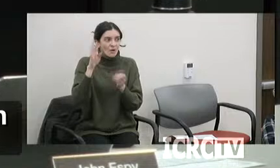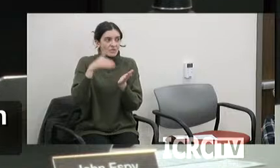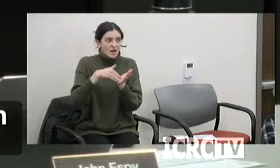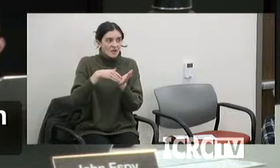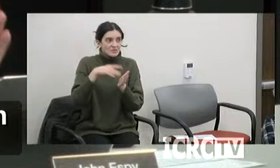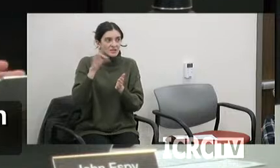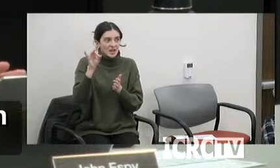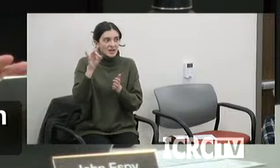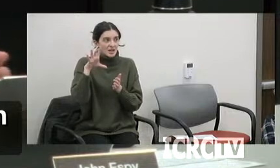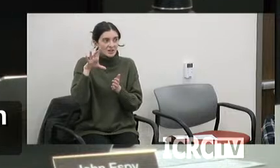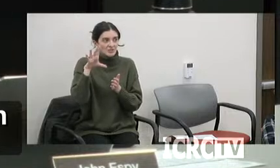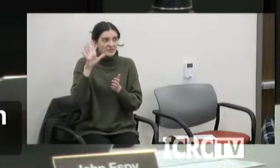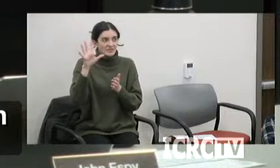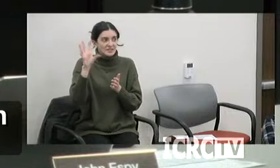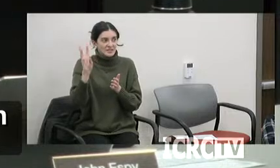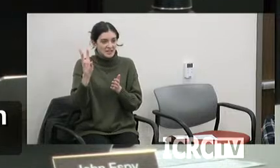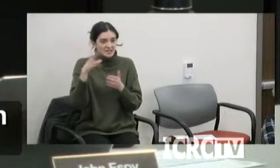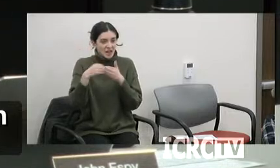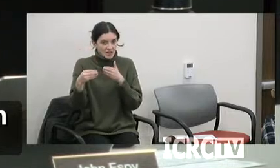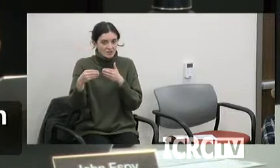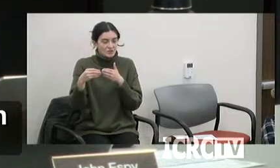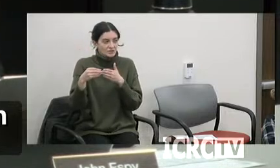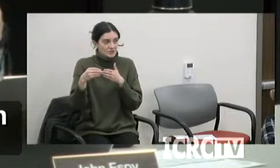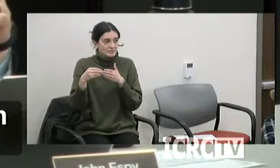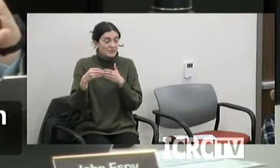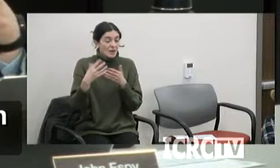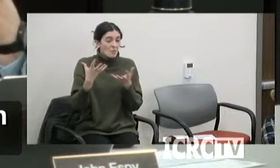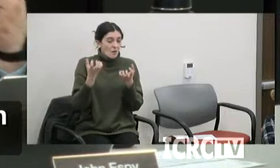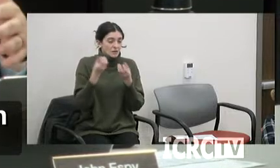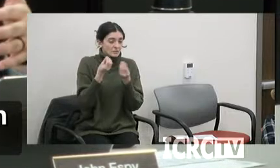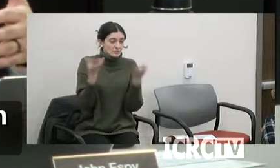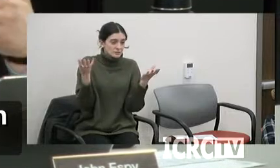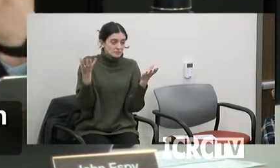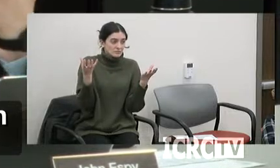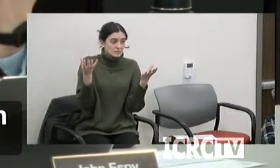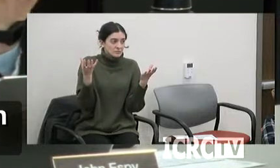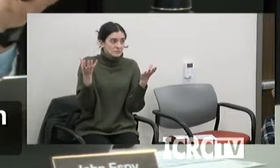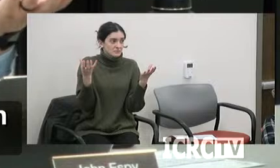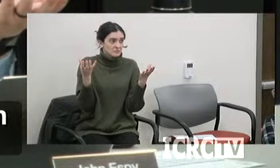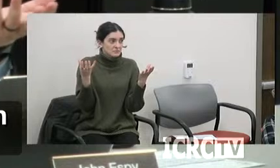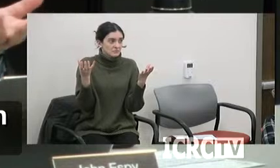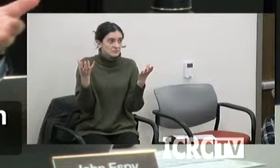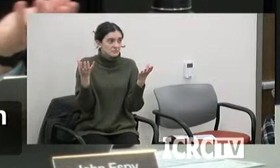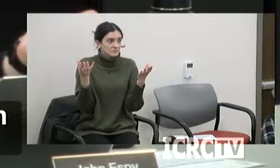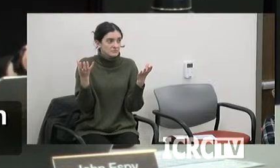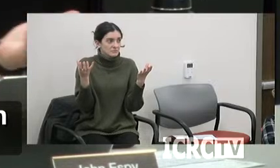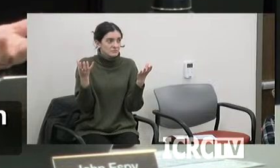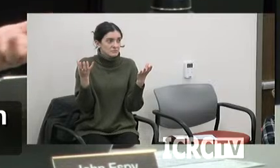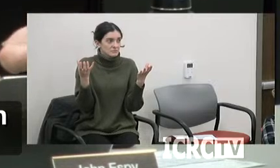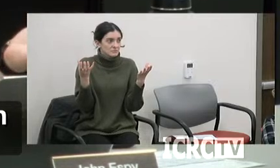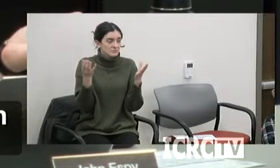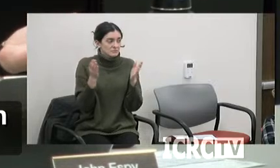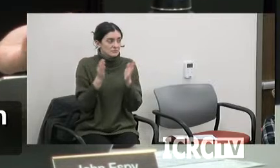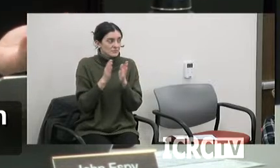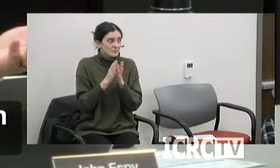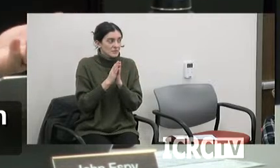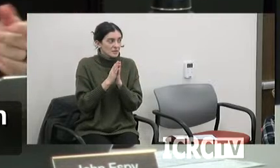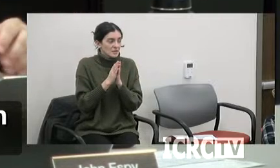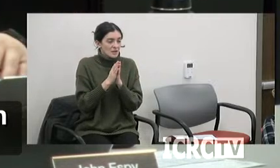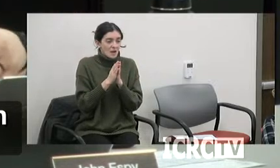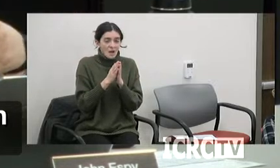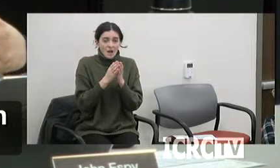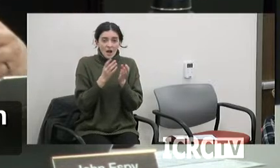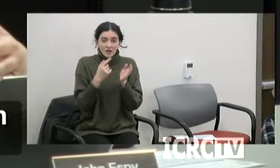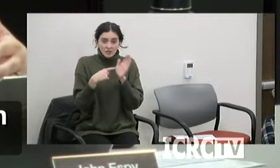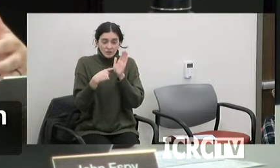$4,856. I did want to point out here, the only time that we essentially bring you contracts to